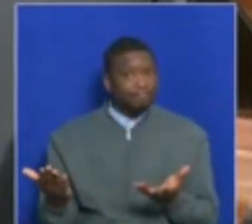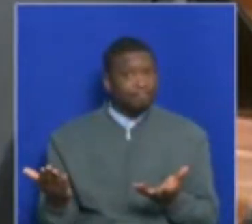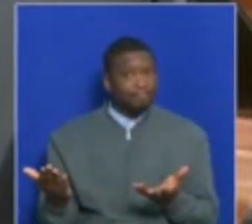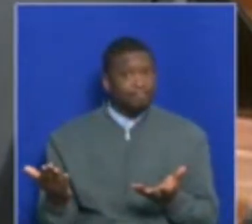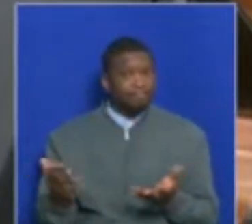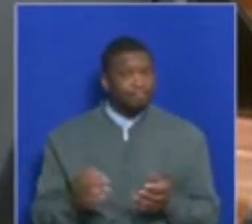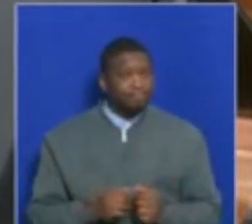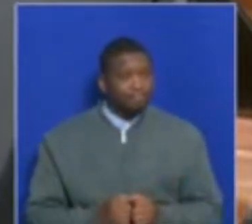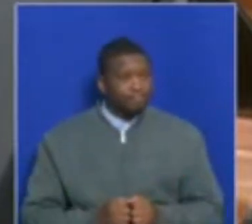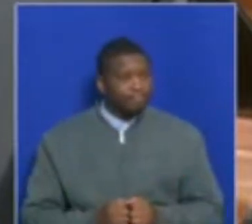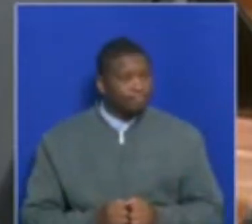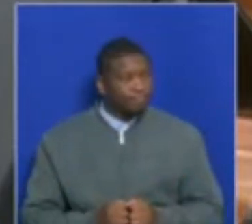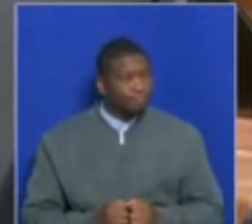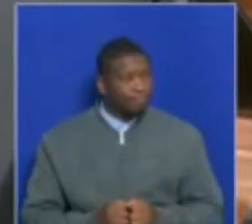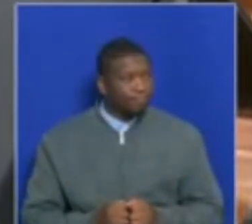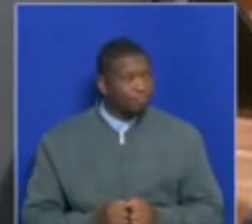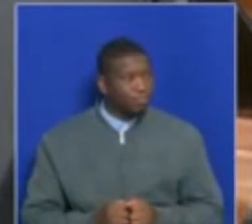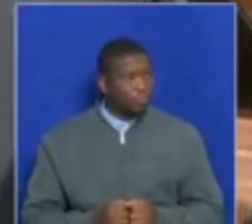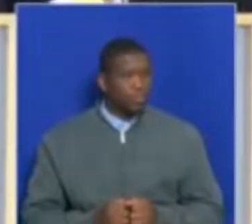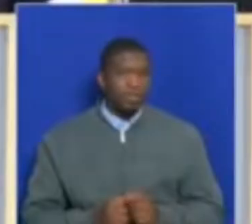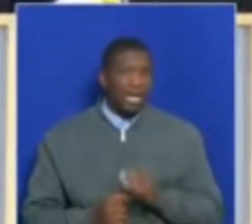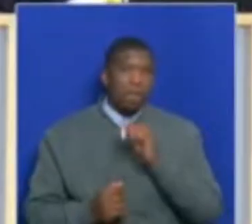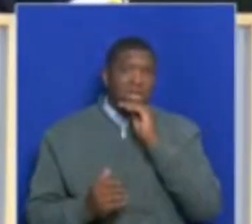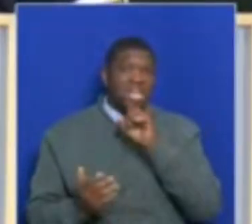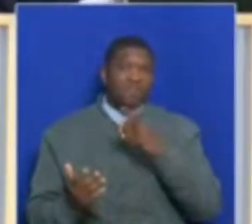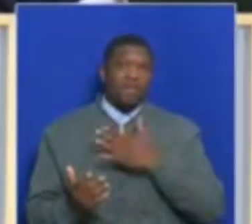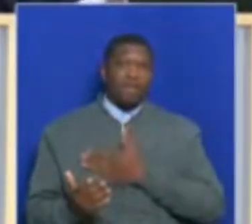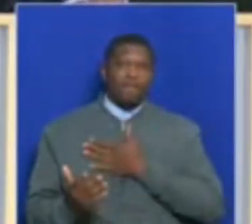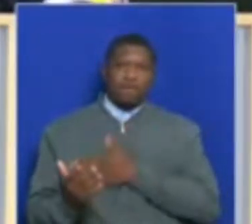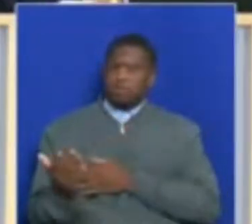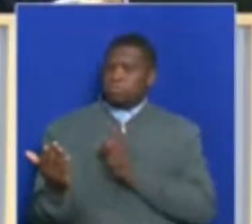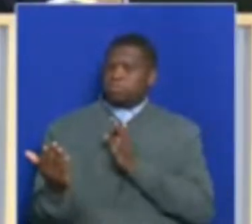I mean, you don't have to highlight anything.